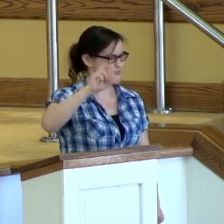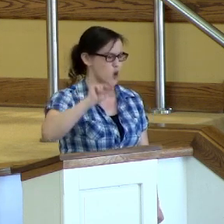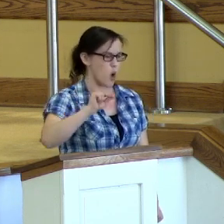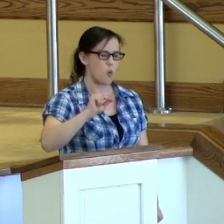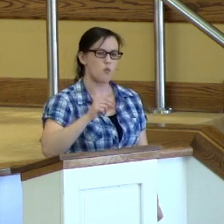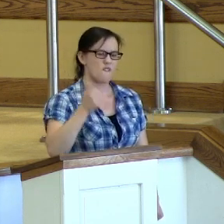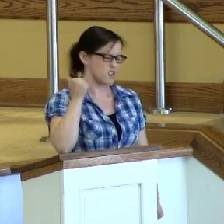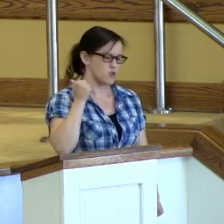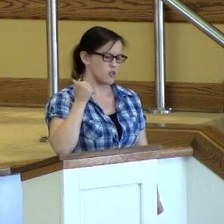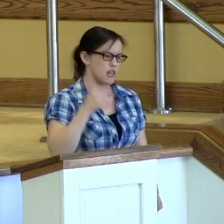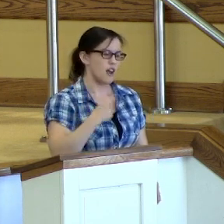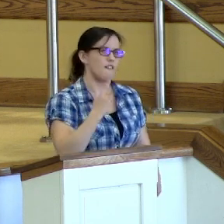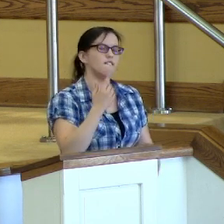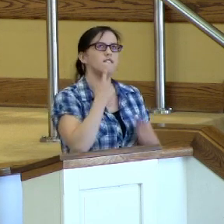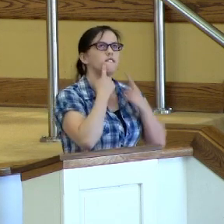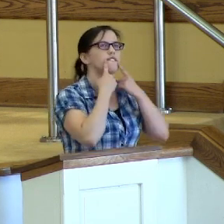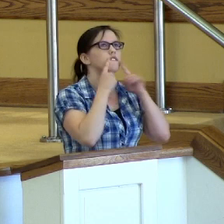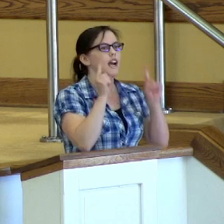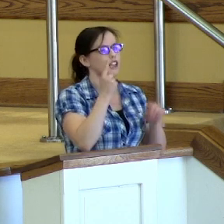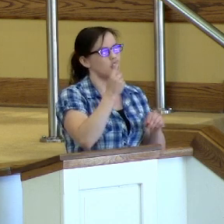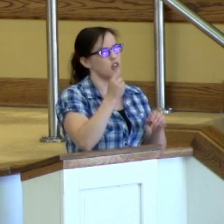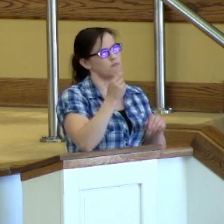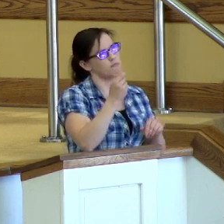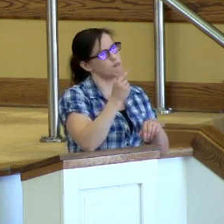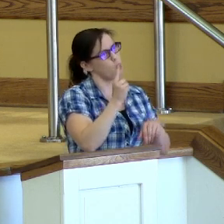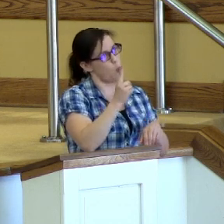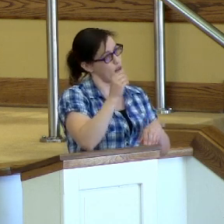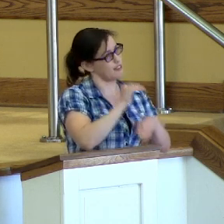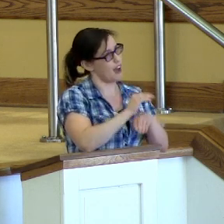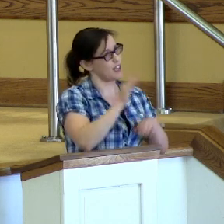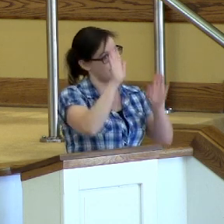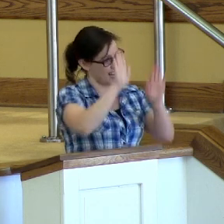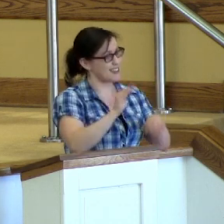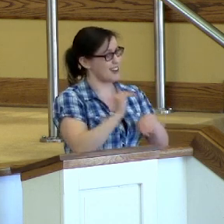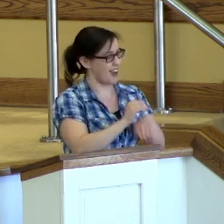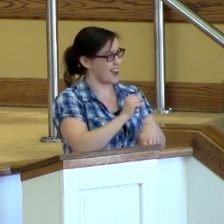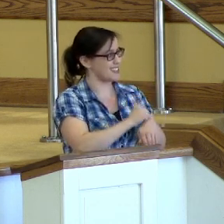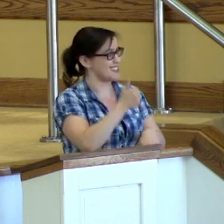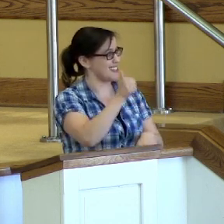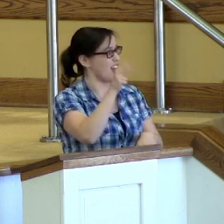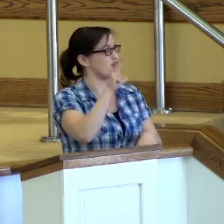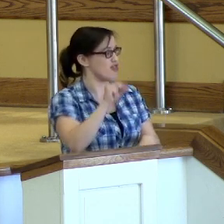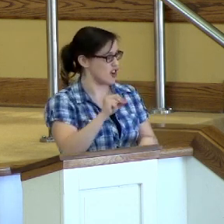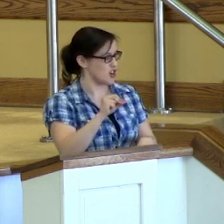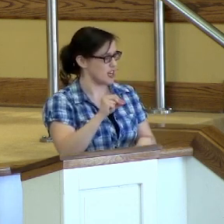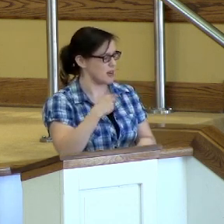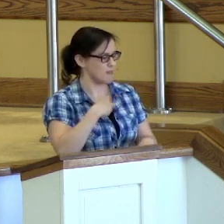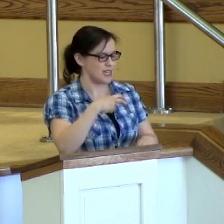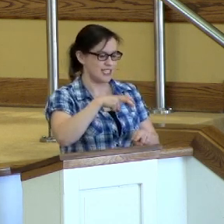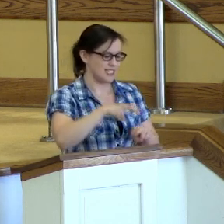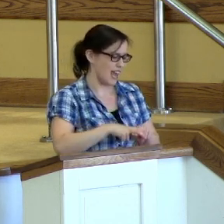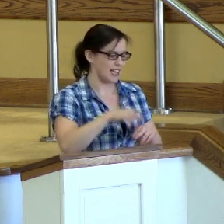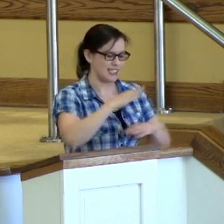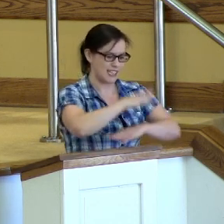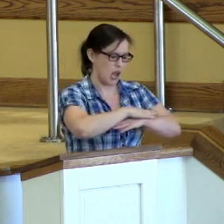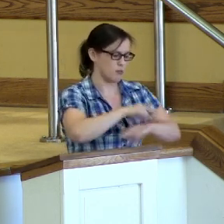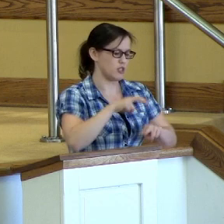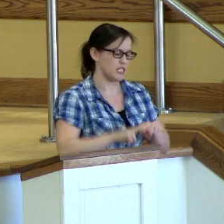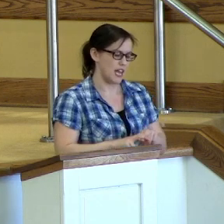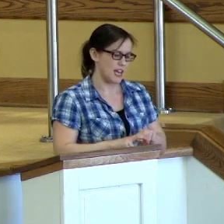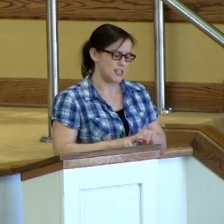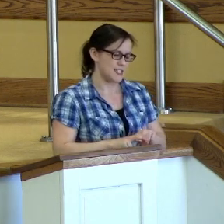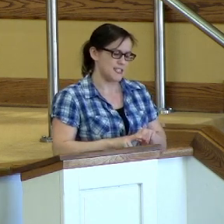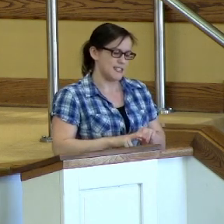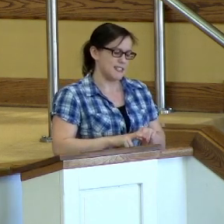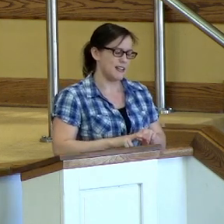table. And I tell you what, I've never looked back. There's been some rough times. There have been some times when things are,